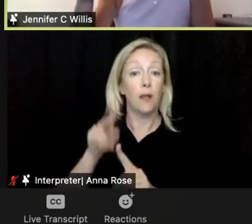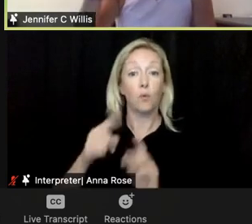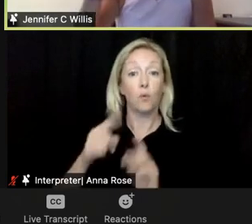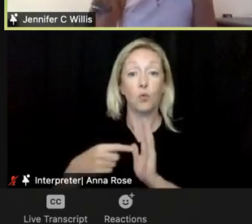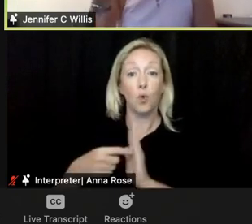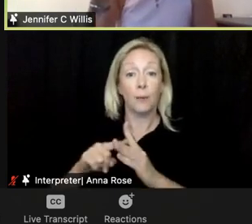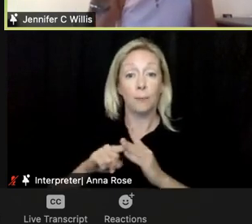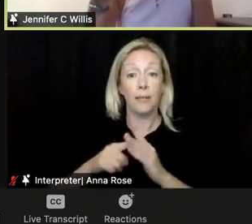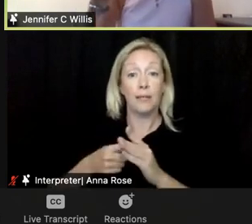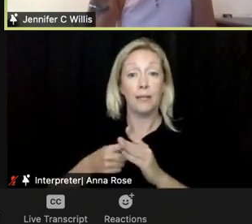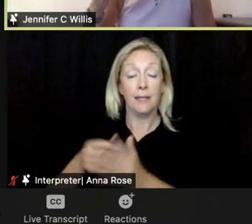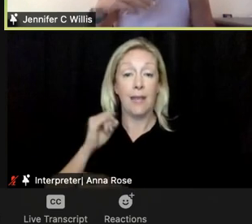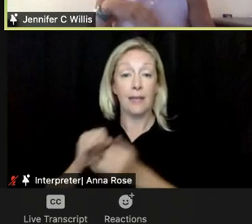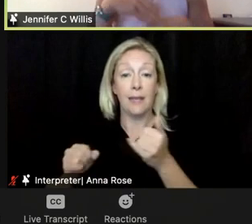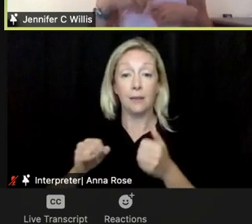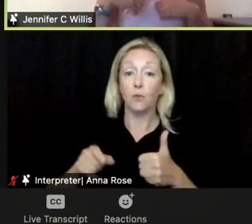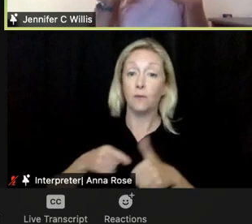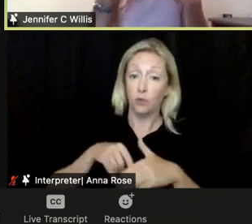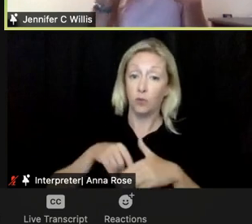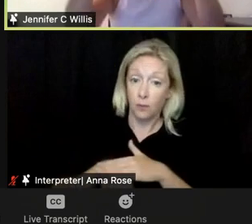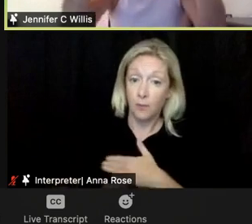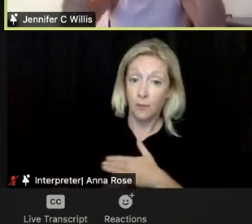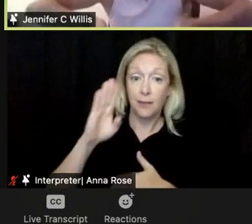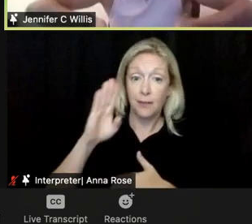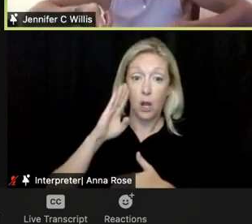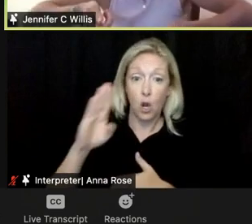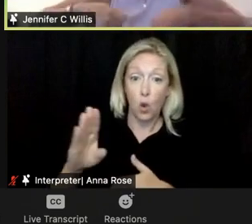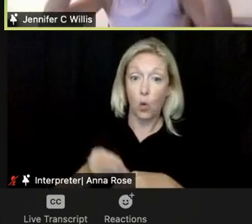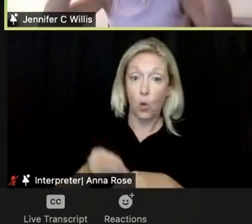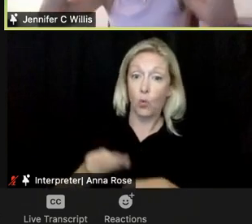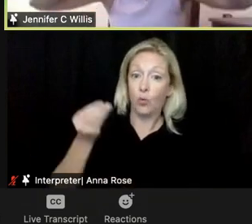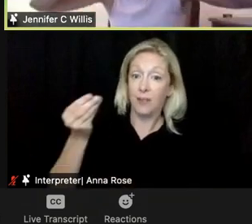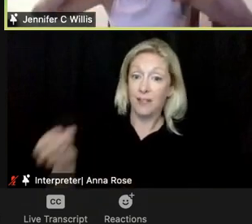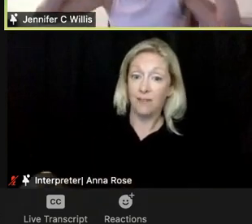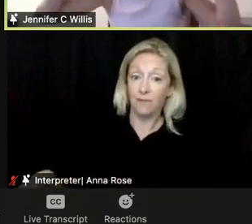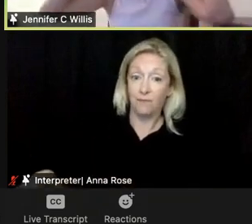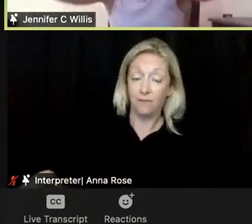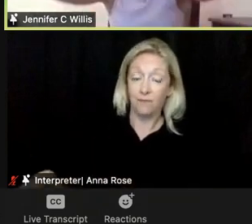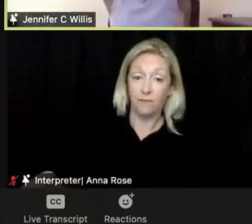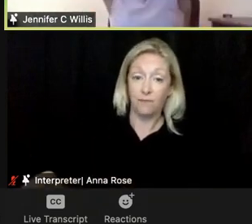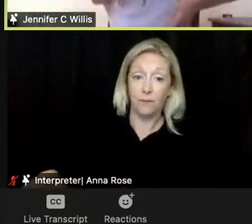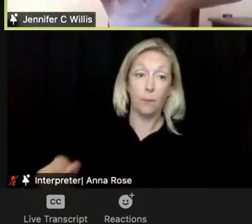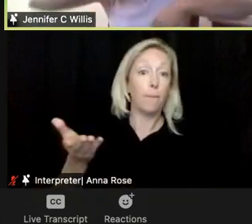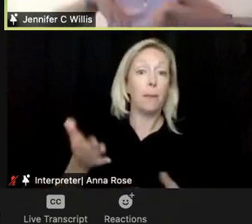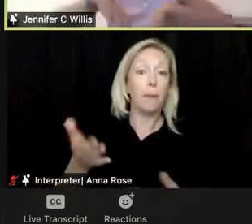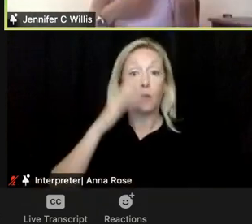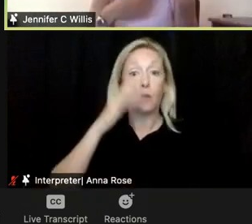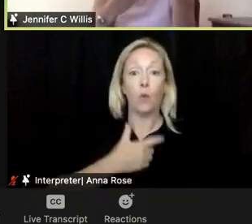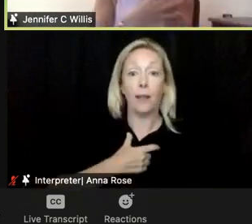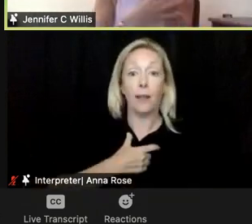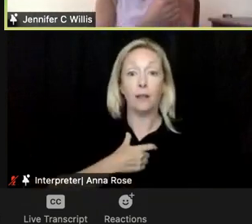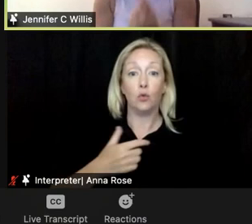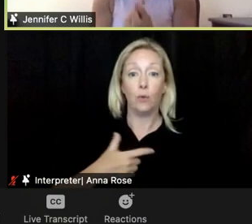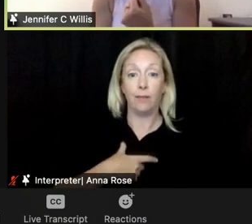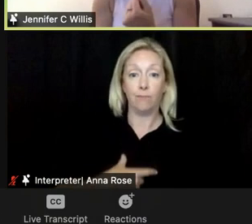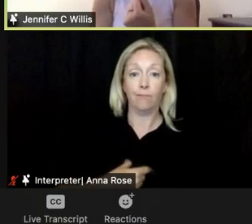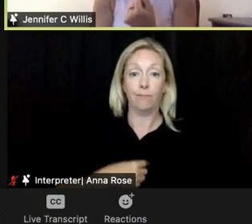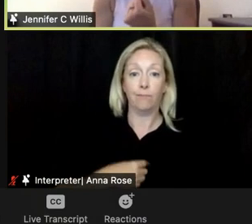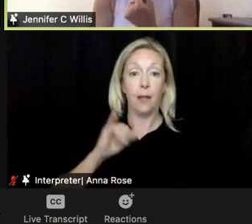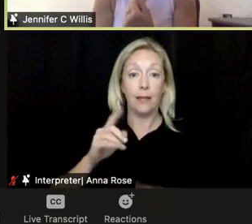student. When you come in and you greet the student, you can give them your tactile cue, if it's your lanyard with your ID or